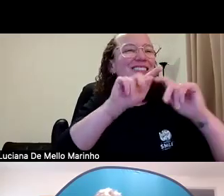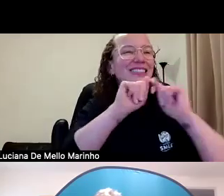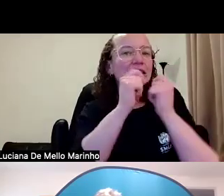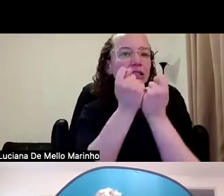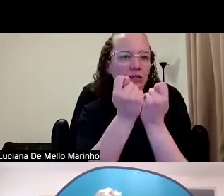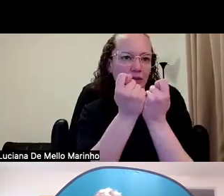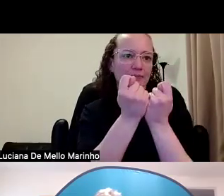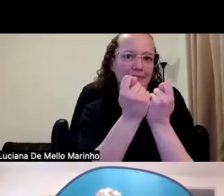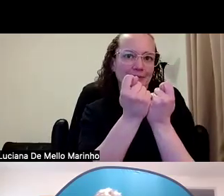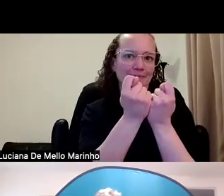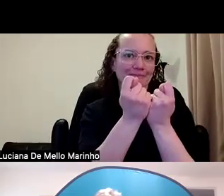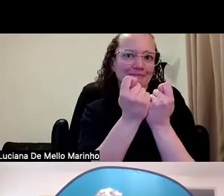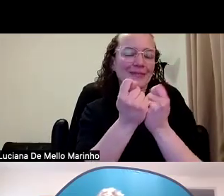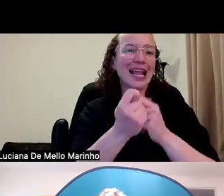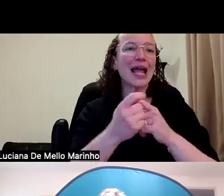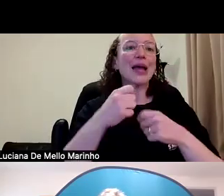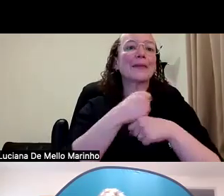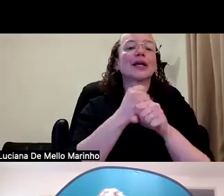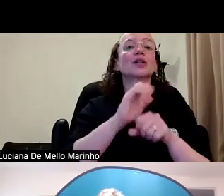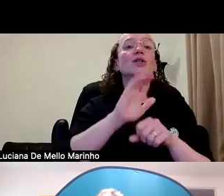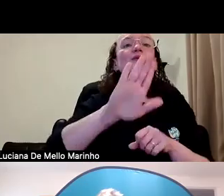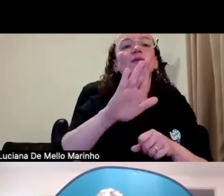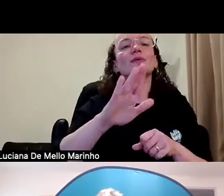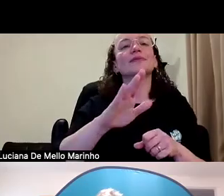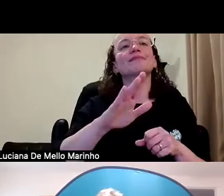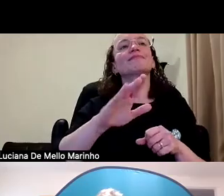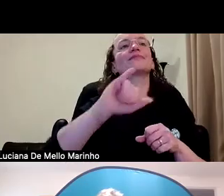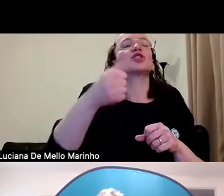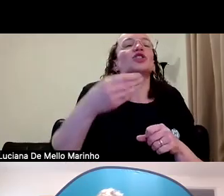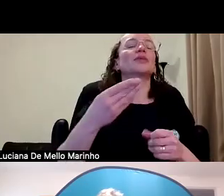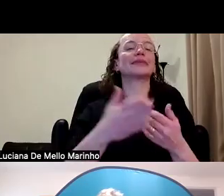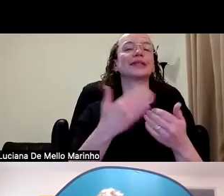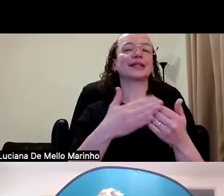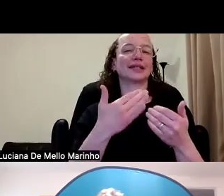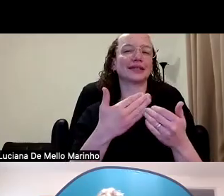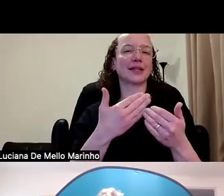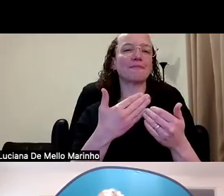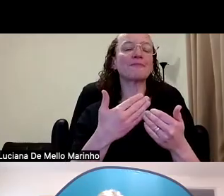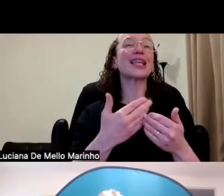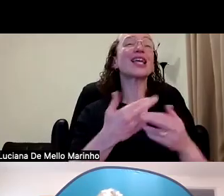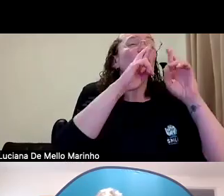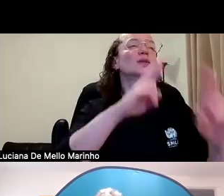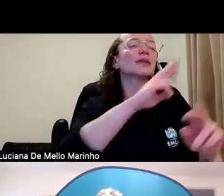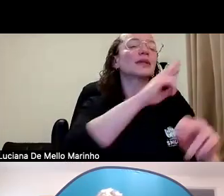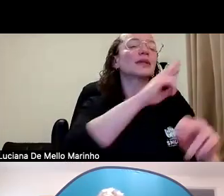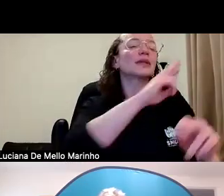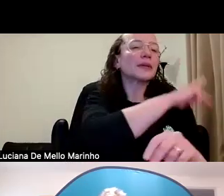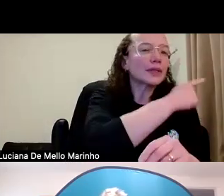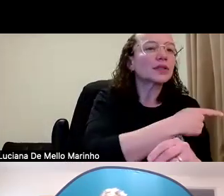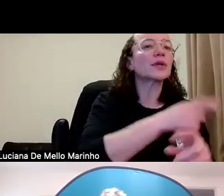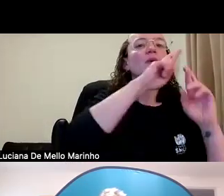structure a partnership and structure a team relationship. You want to make the job easier for